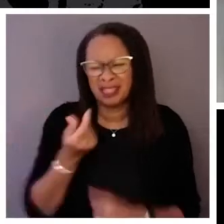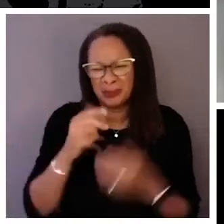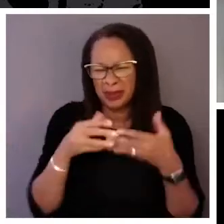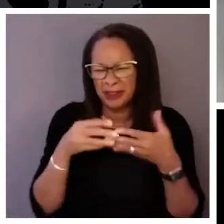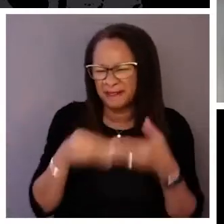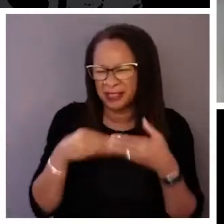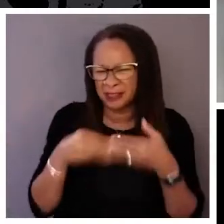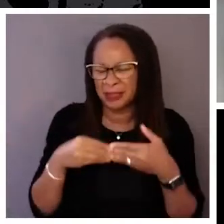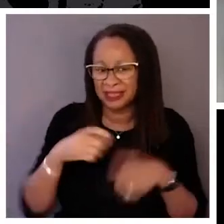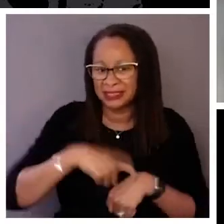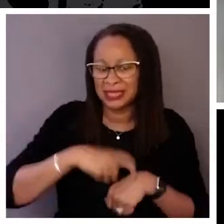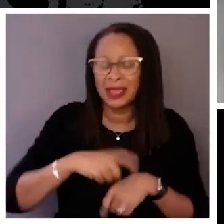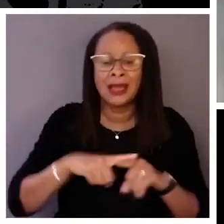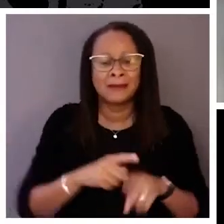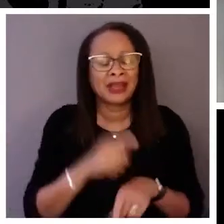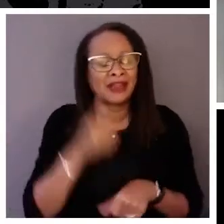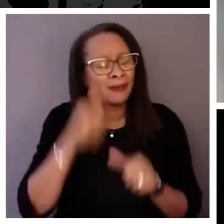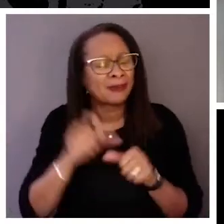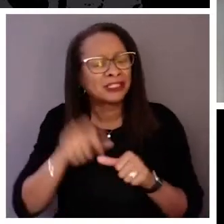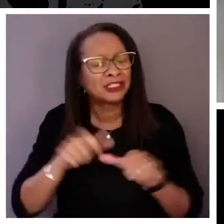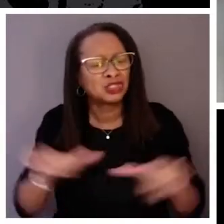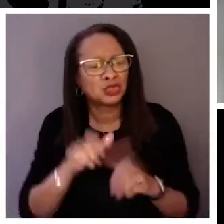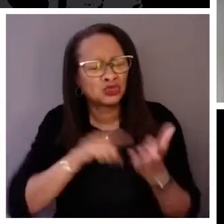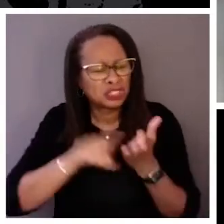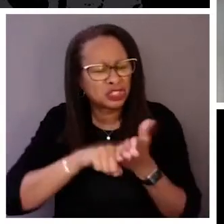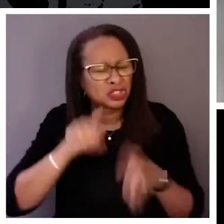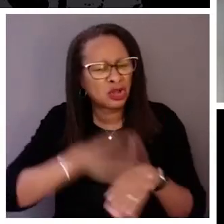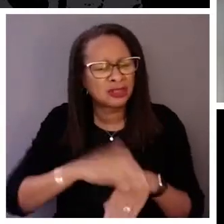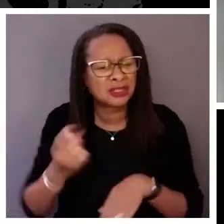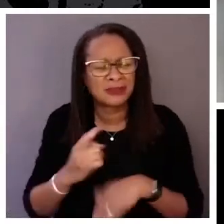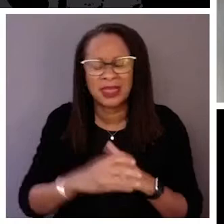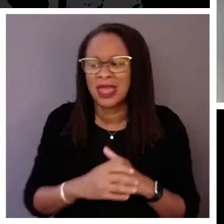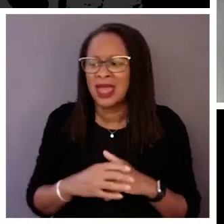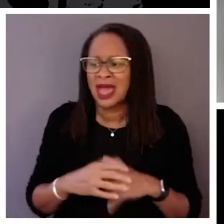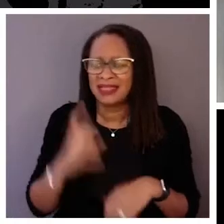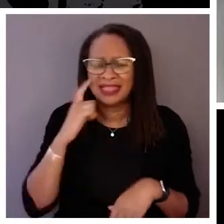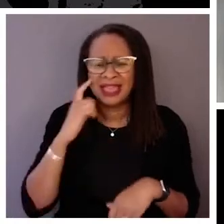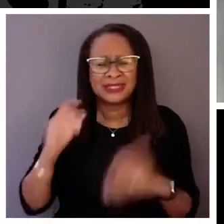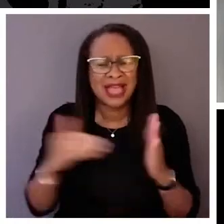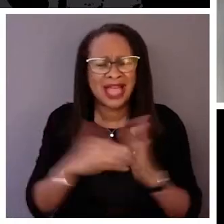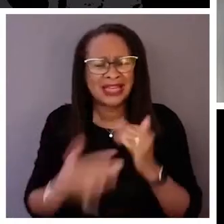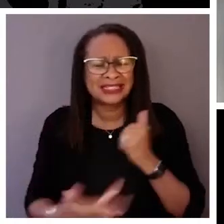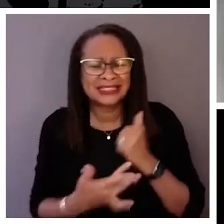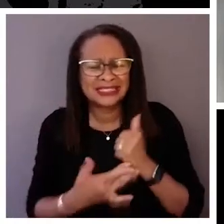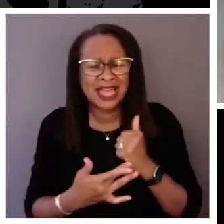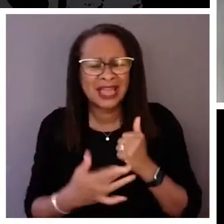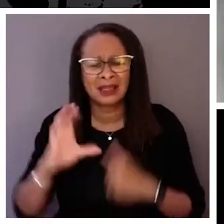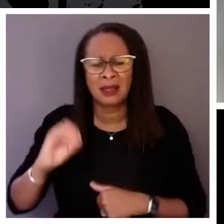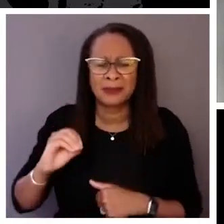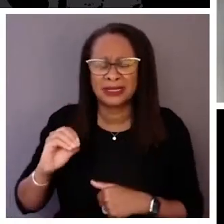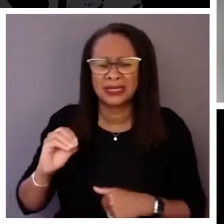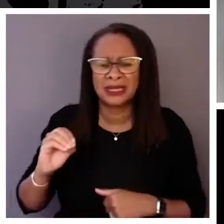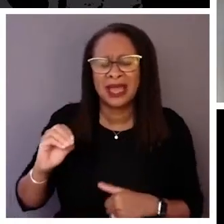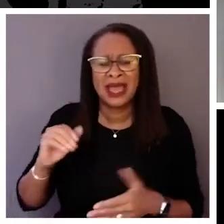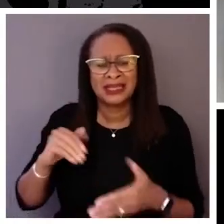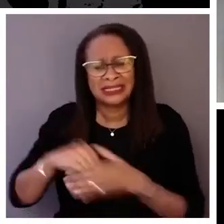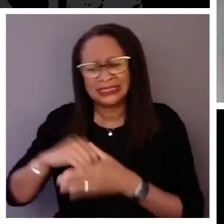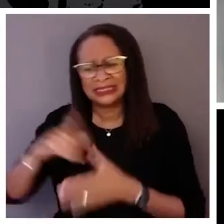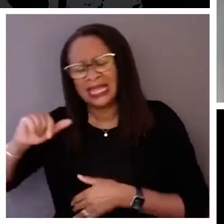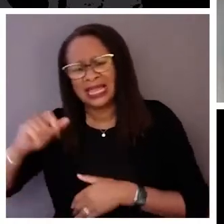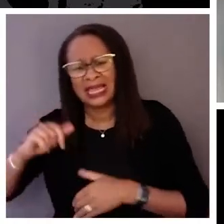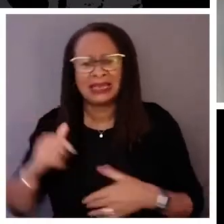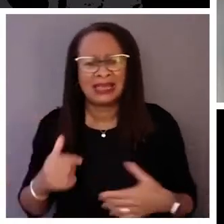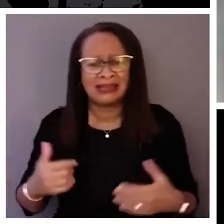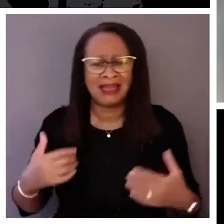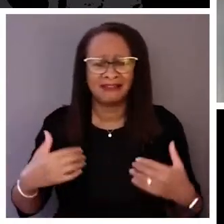flexibility, but I remember I had to do research on something. And so I was at like a tech company in LA pumping breast milk,